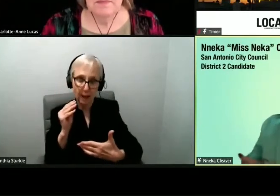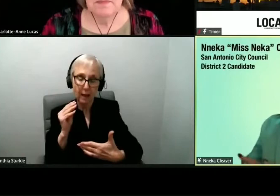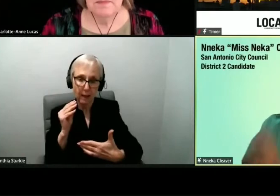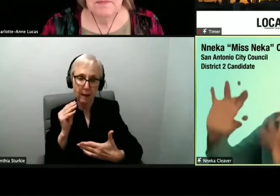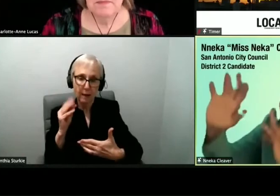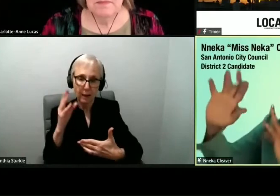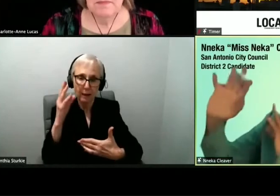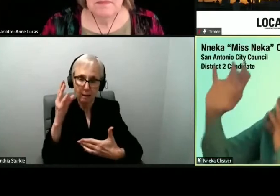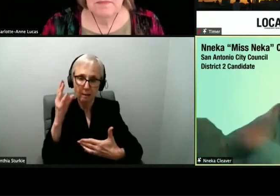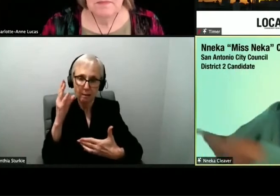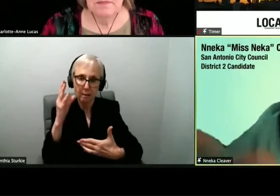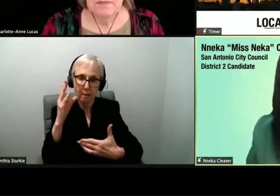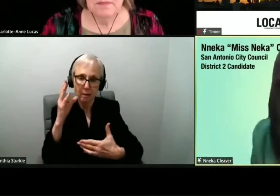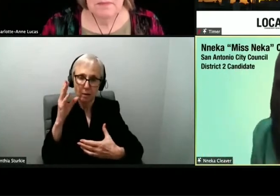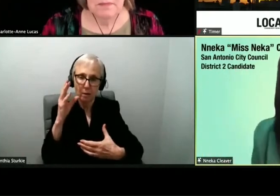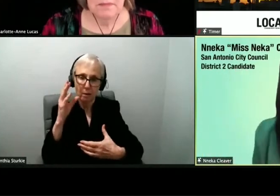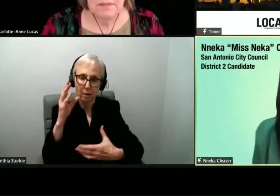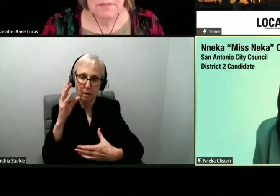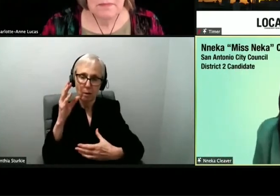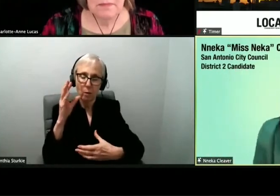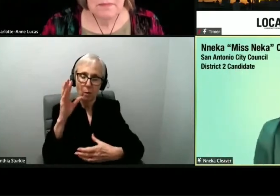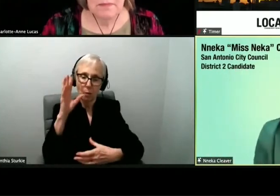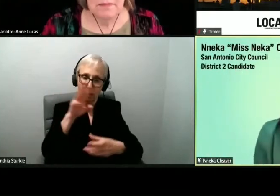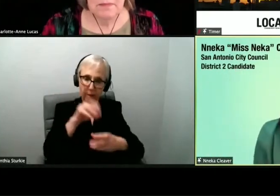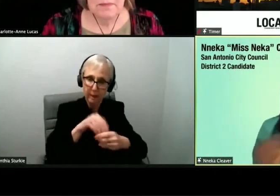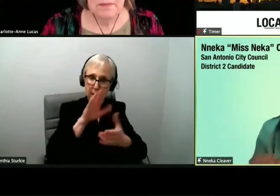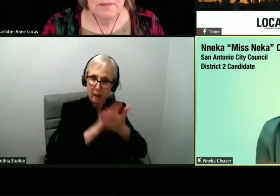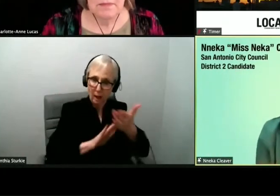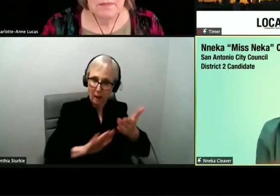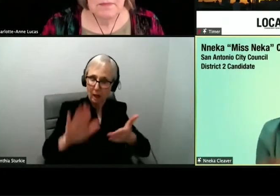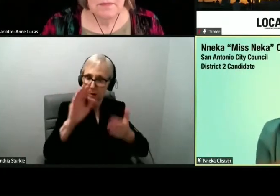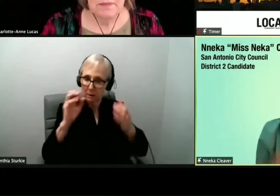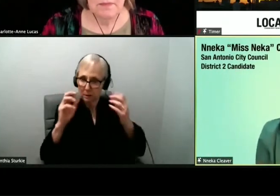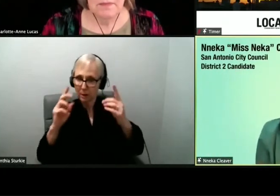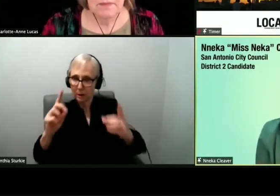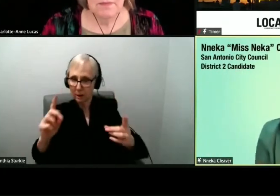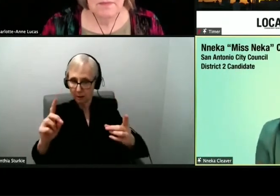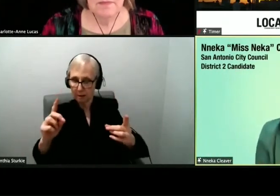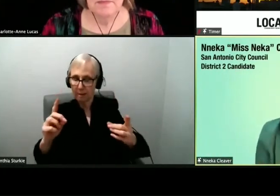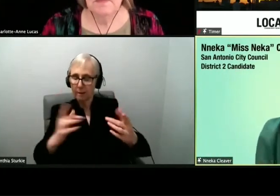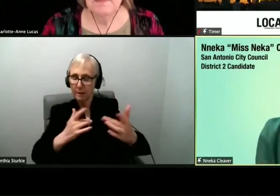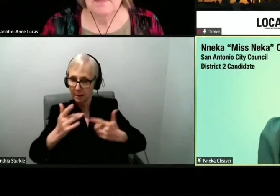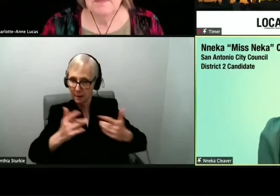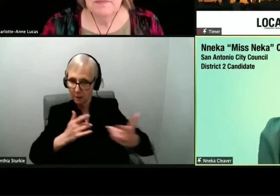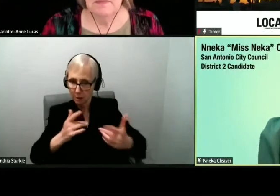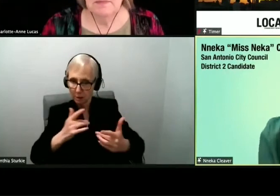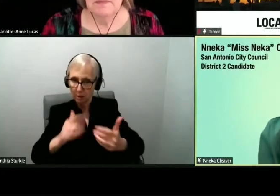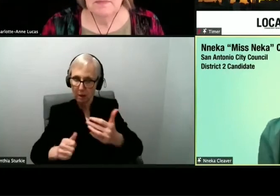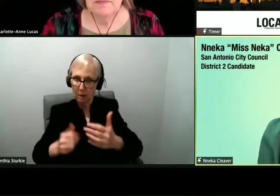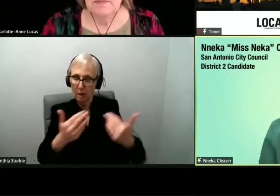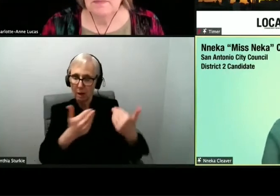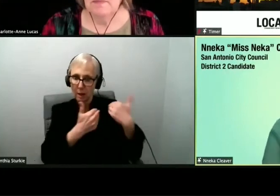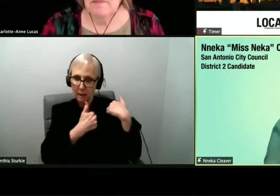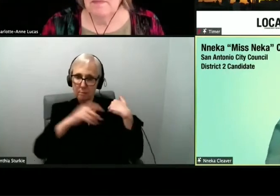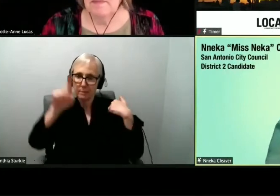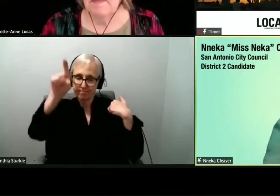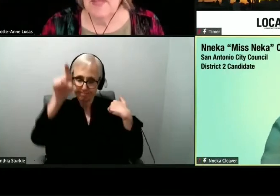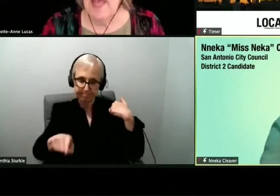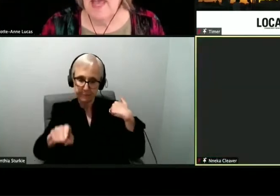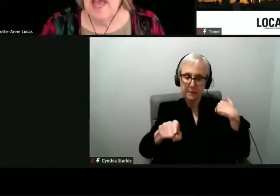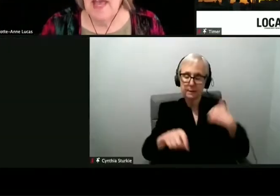educated within college education, right? So these are the things that concern me the most. Accountability is a must.